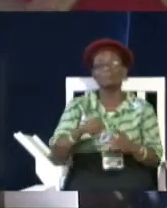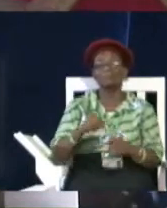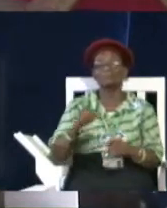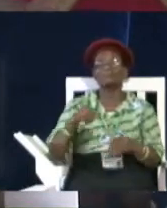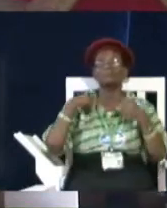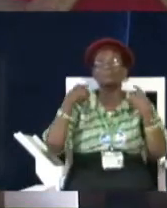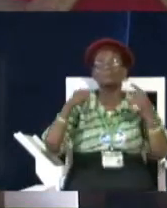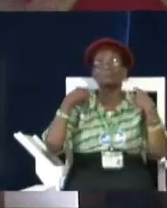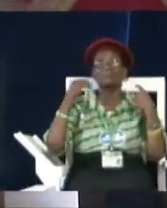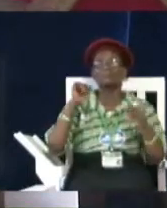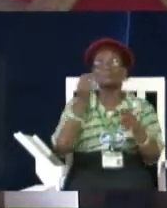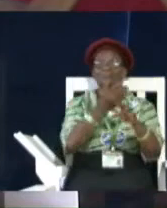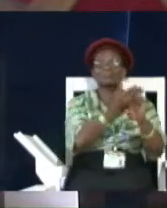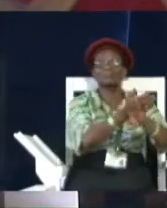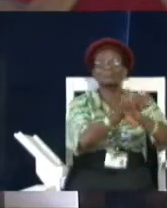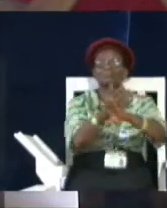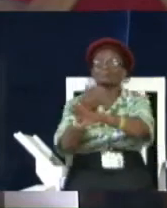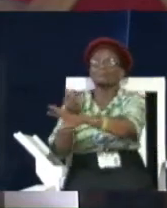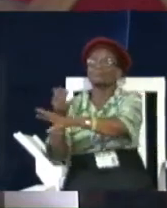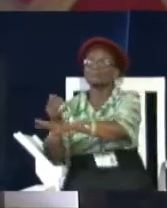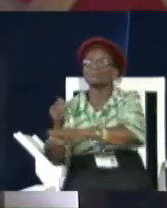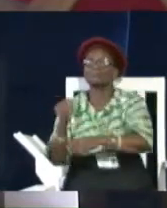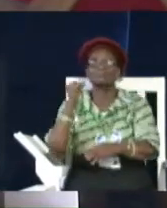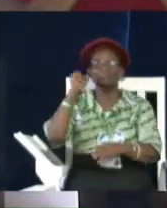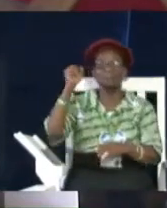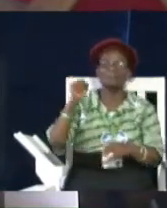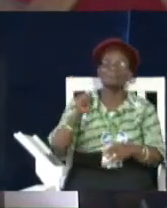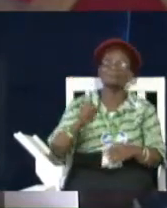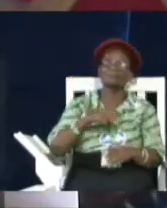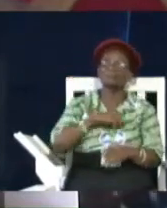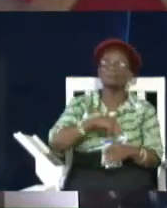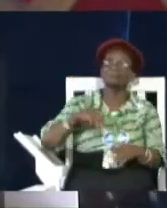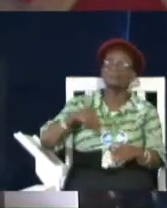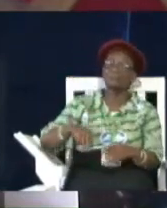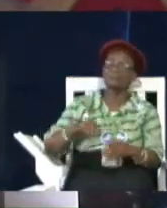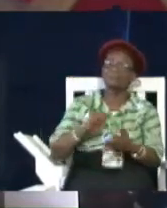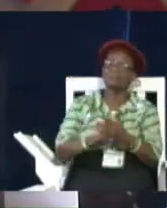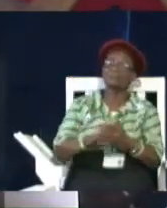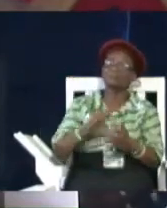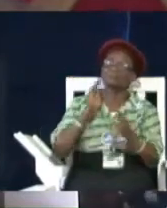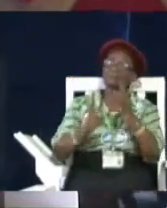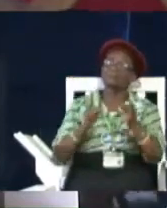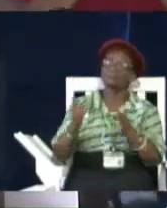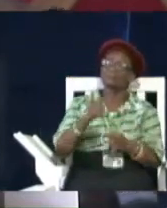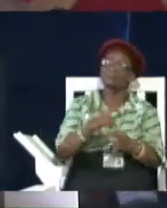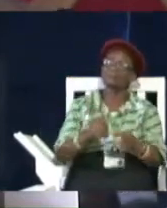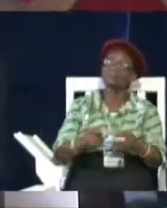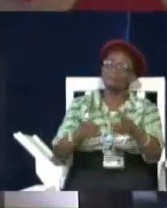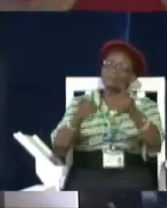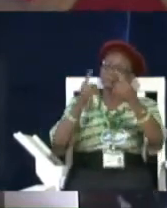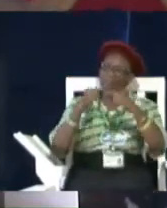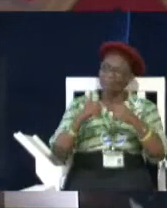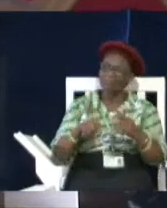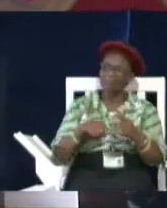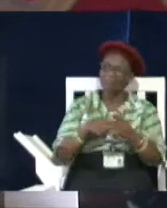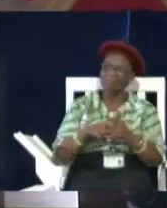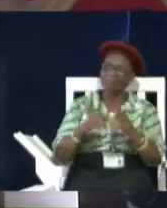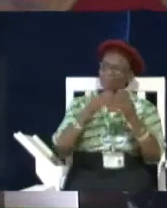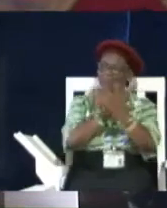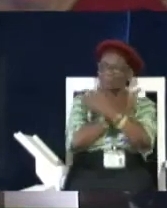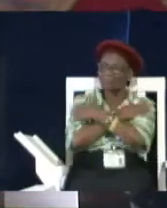his members, that if you come this Sunday, don't come next Sunday. You know what I mean by big.